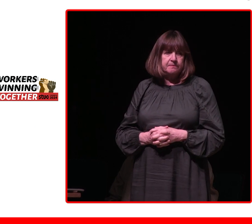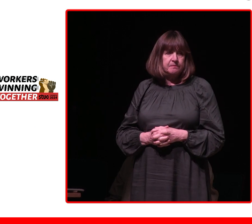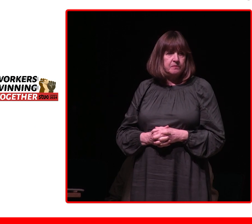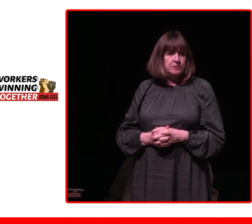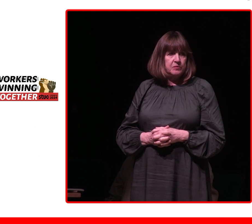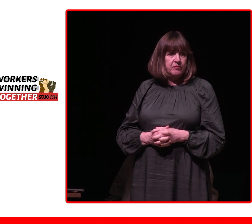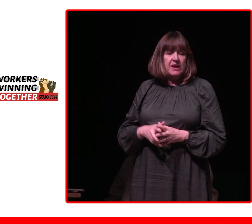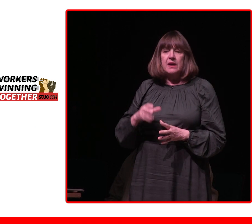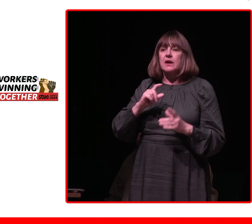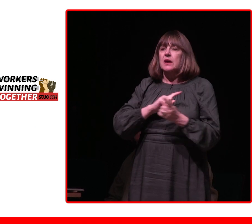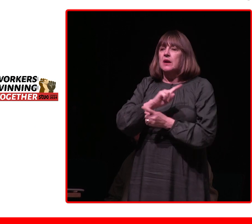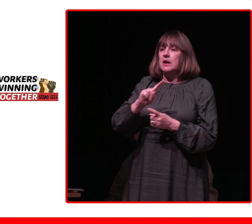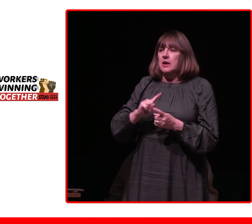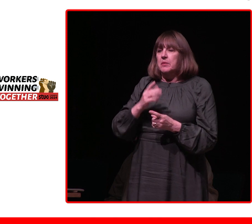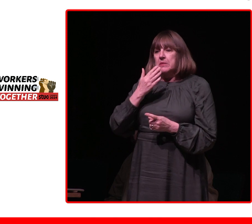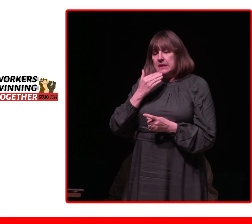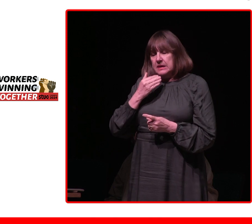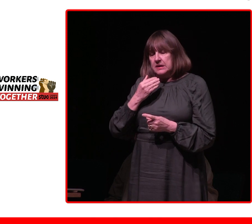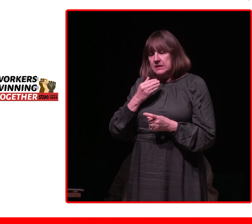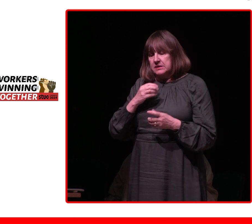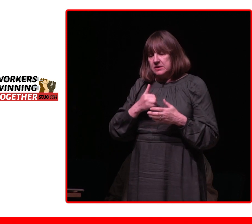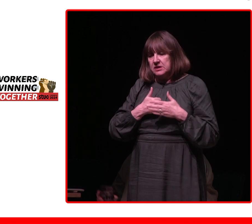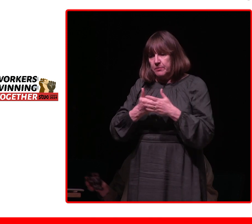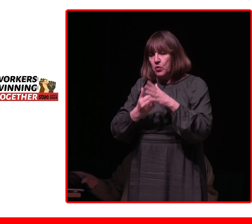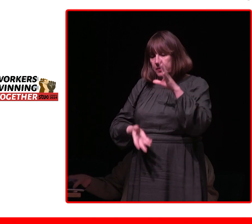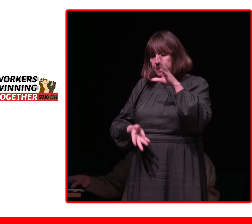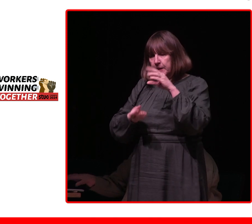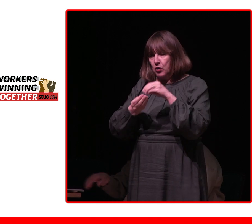Congress, please support peace. Please support this composite.